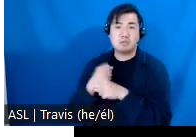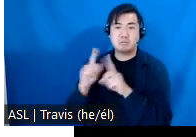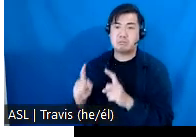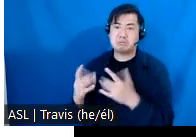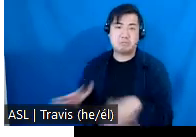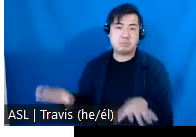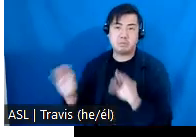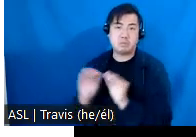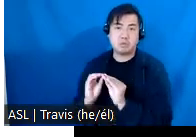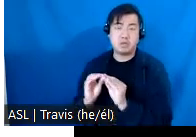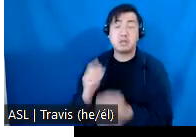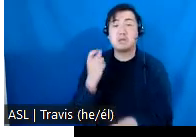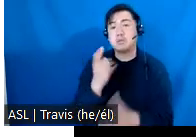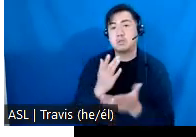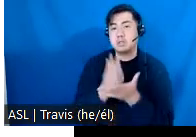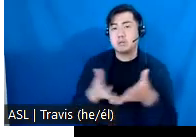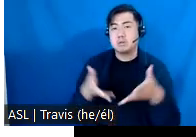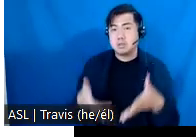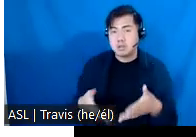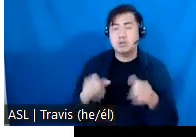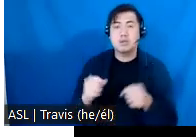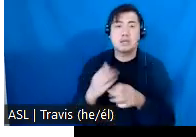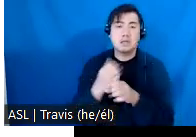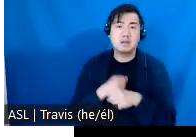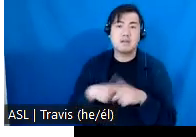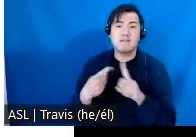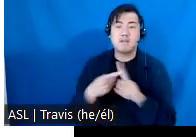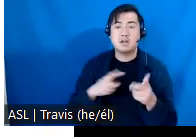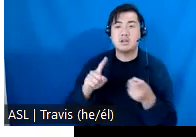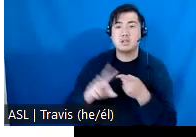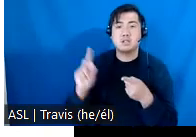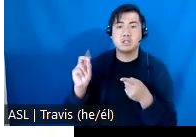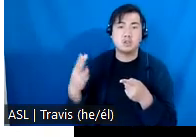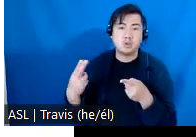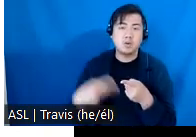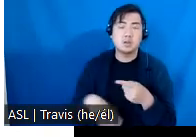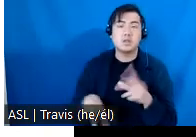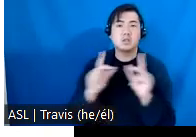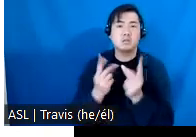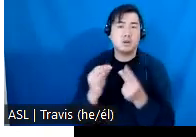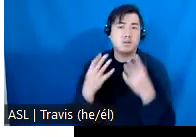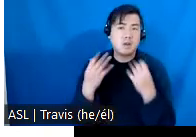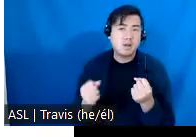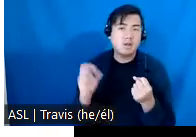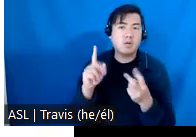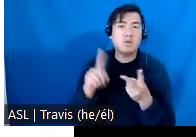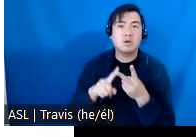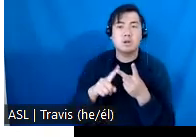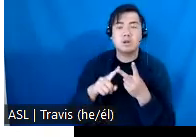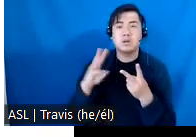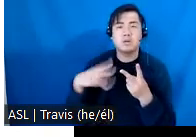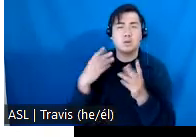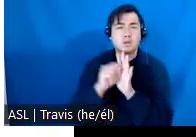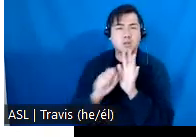can go to the State Department of Health or the DOH to obtain and operate their Say Yes COVID test program. Here you can